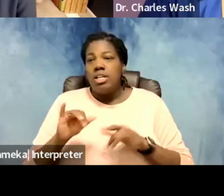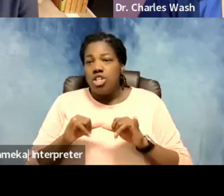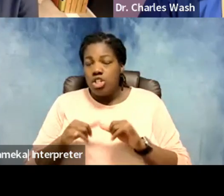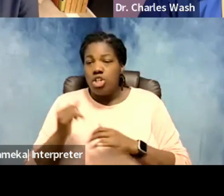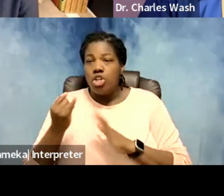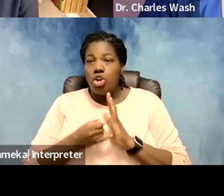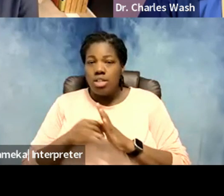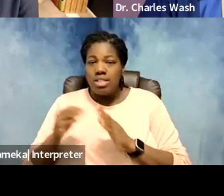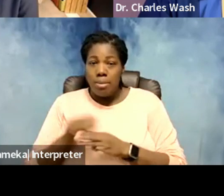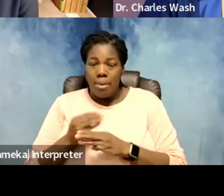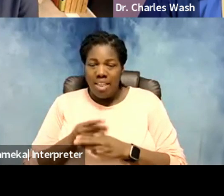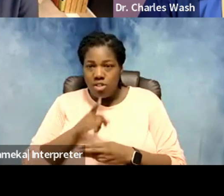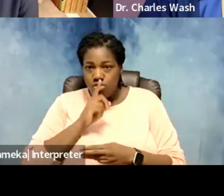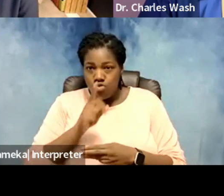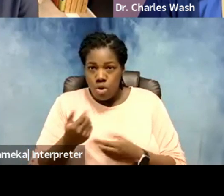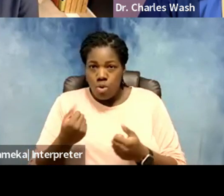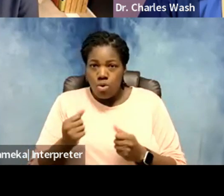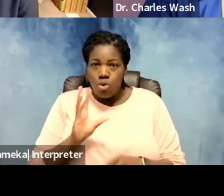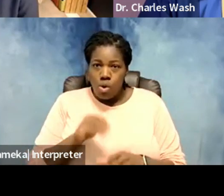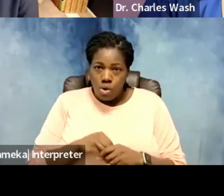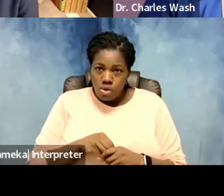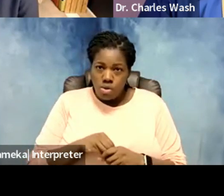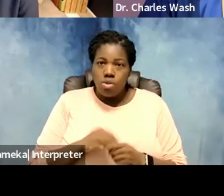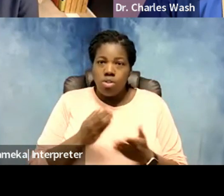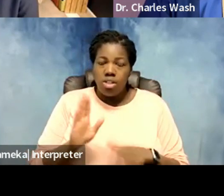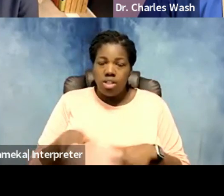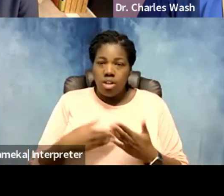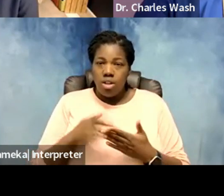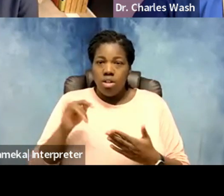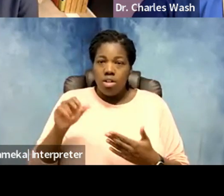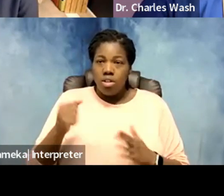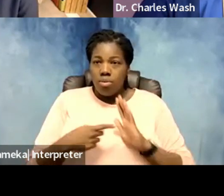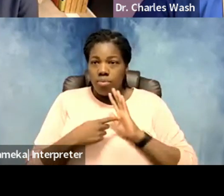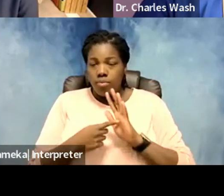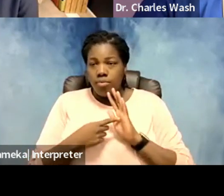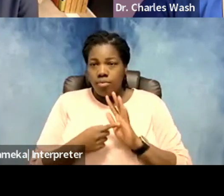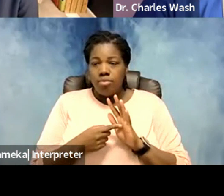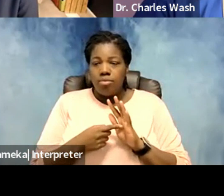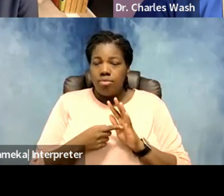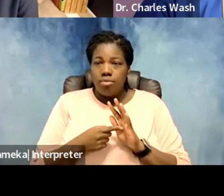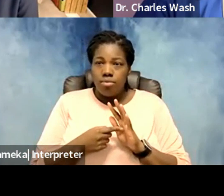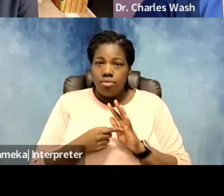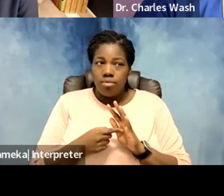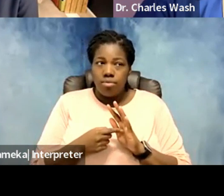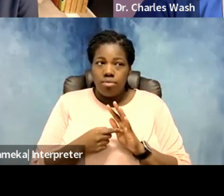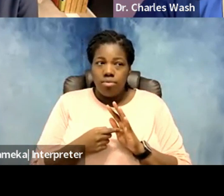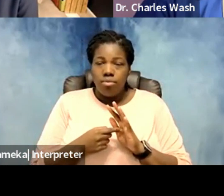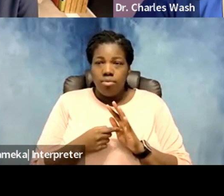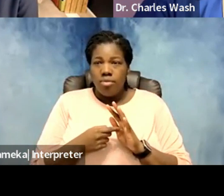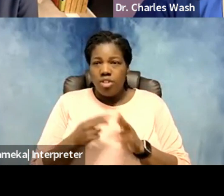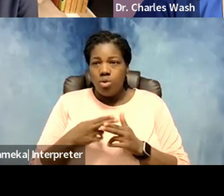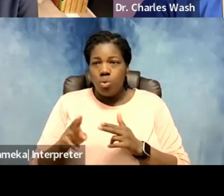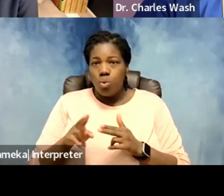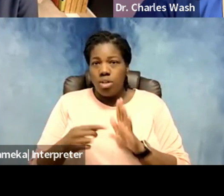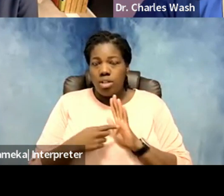is real, right? We incorporate that in all of our kits. So for example, in our, I'll give you just a quick